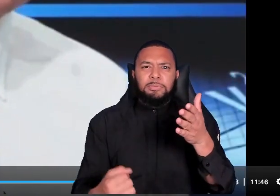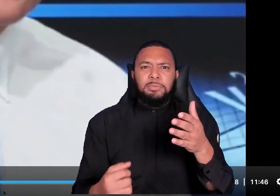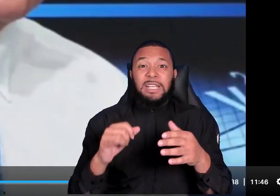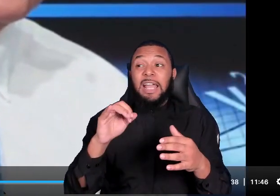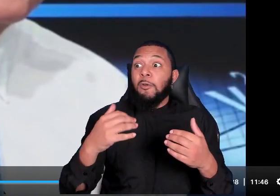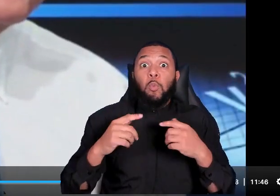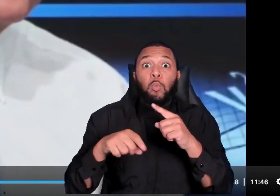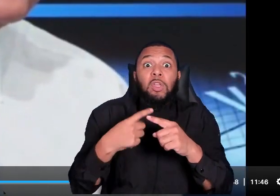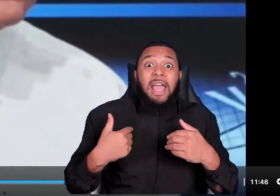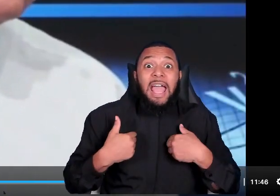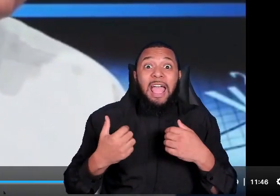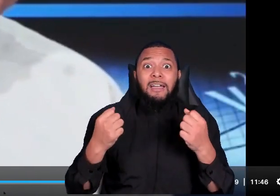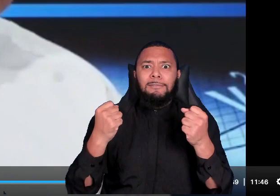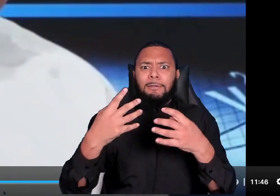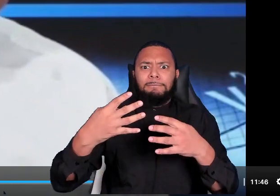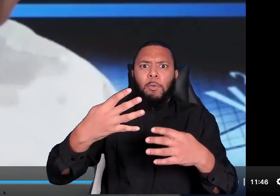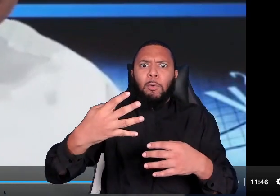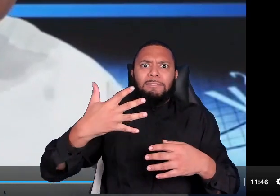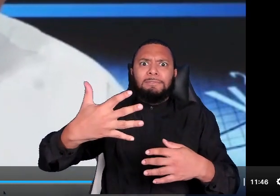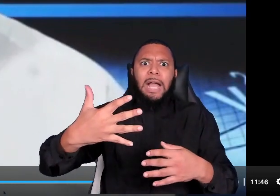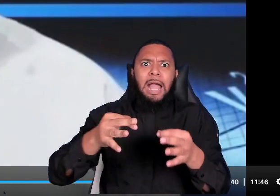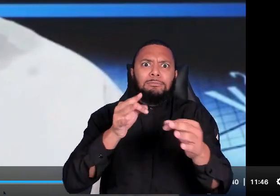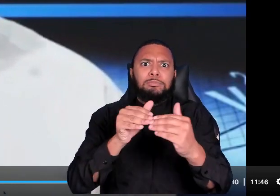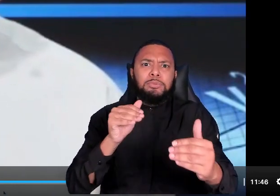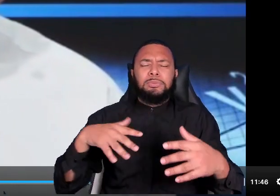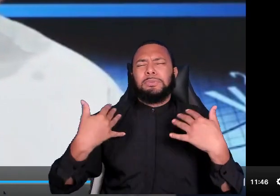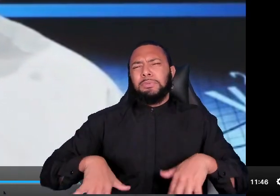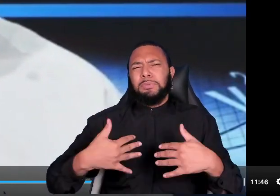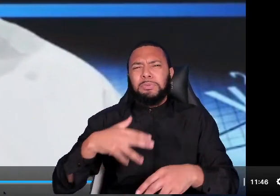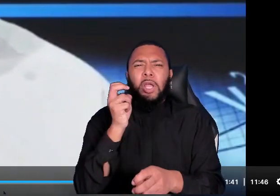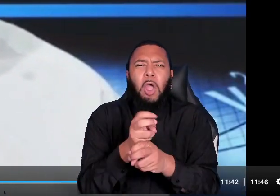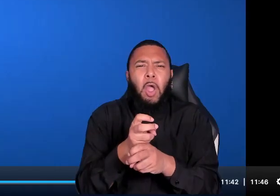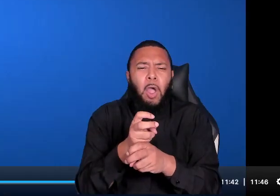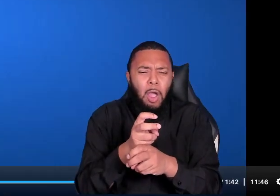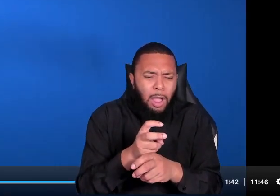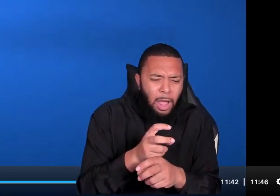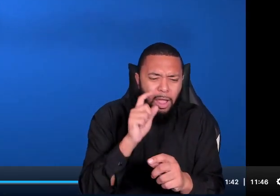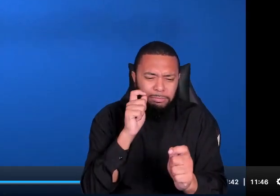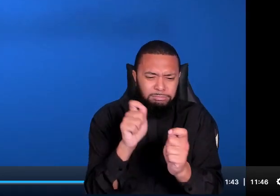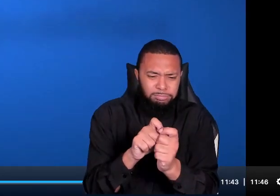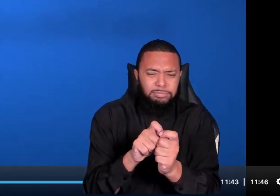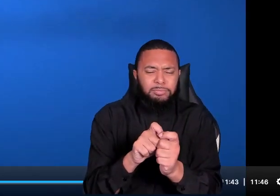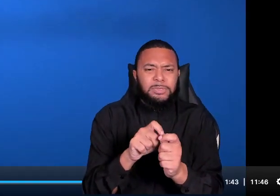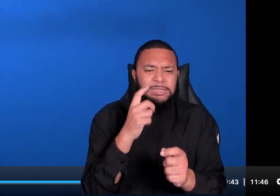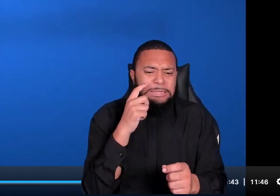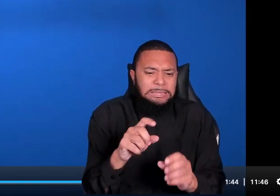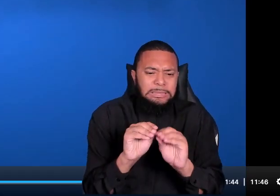gets too crowded and you can't tell where the overlap is.